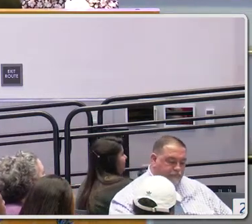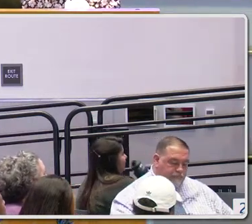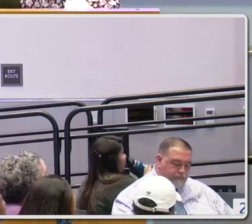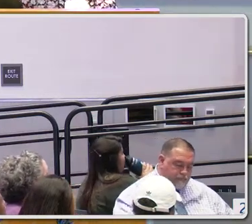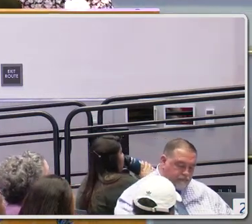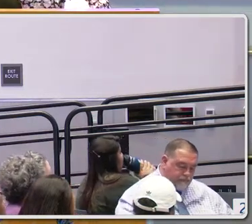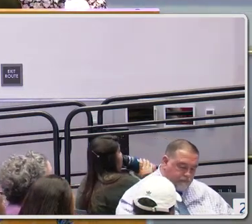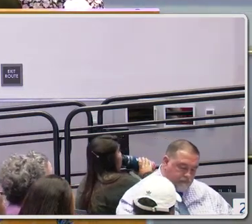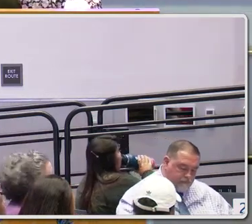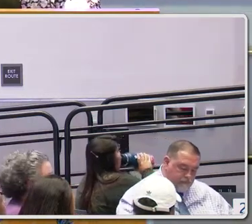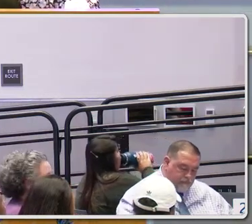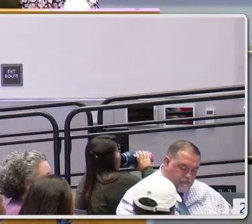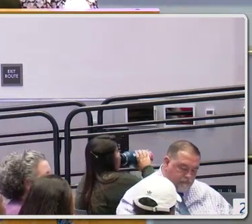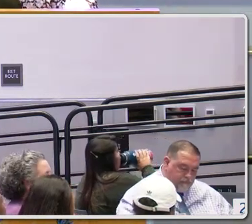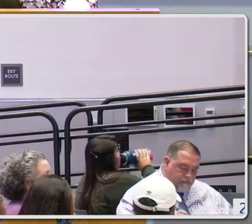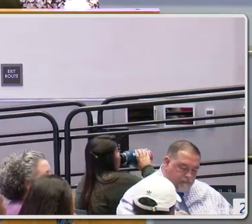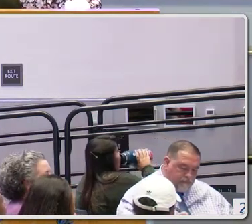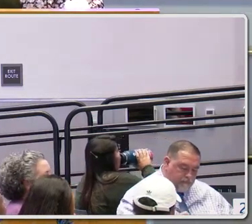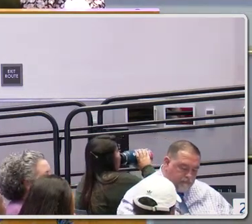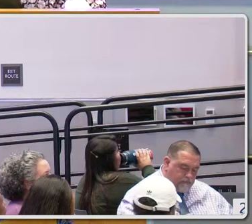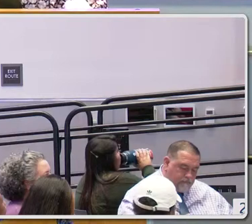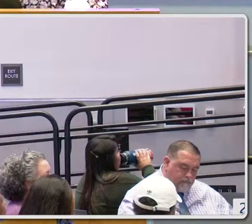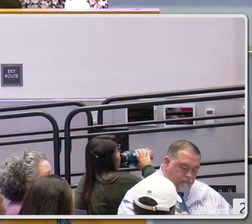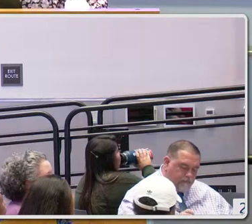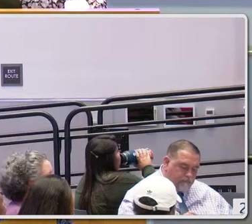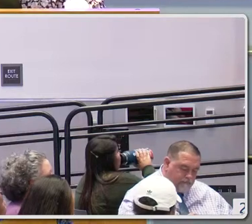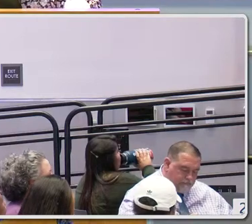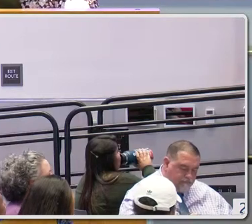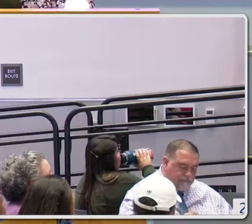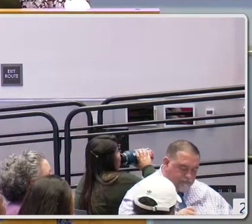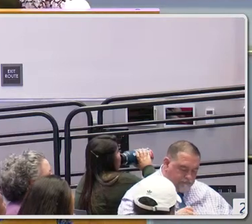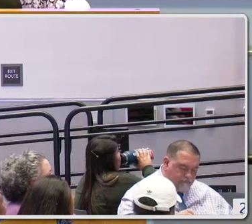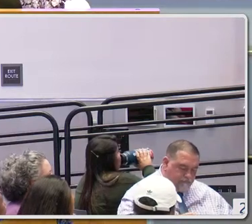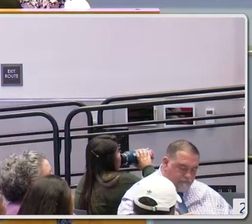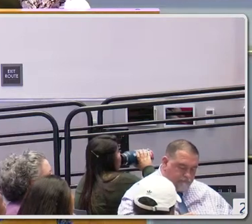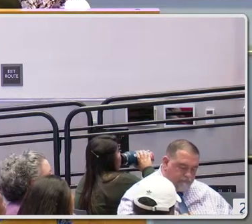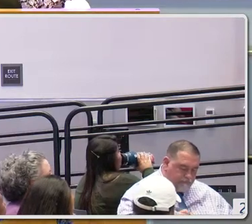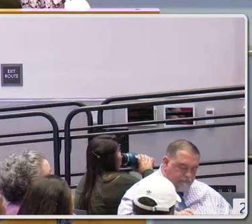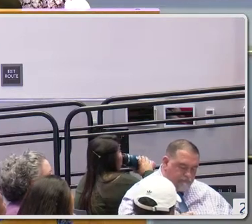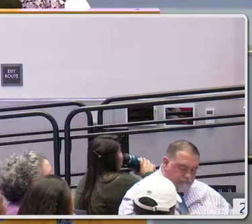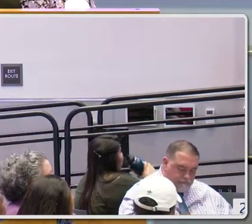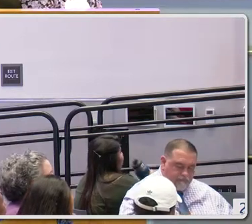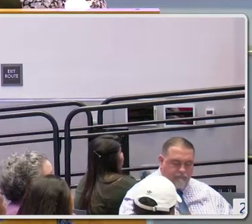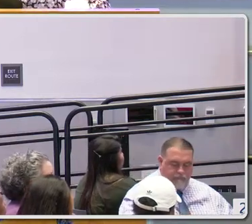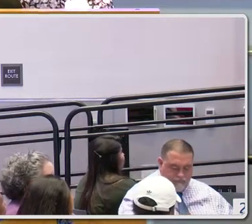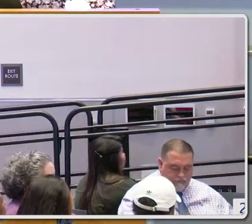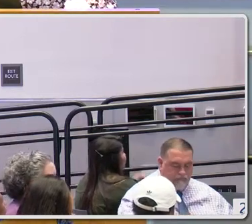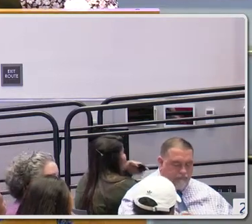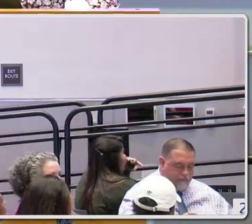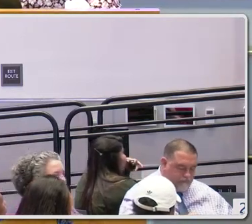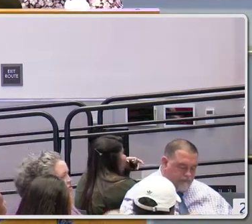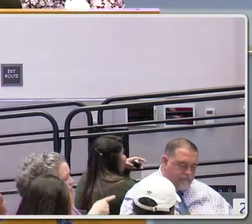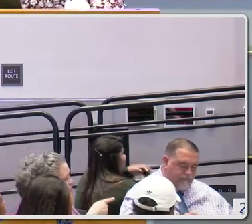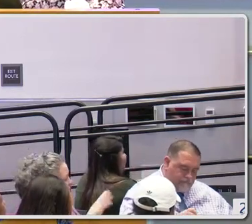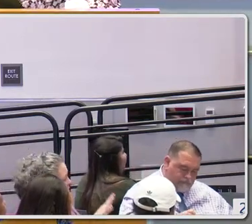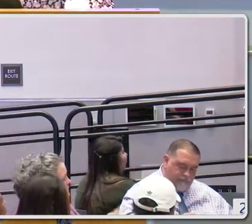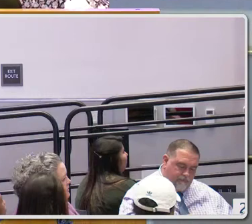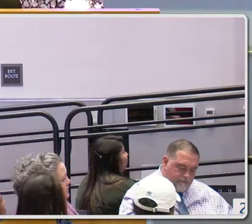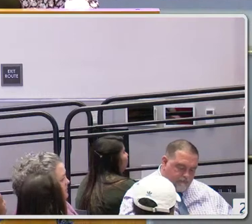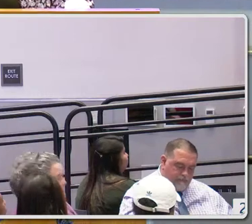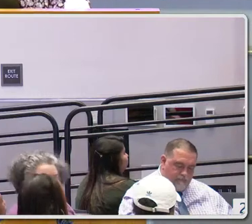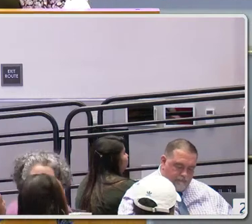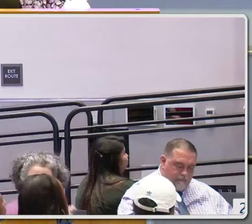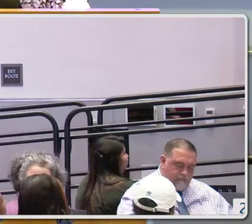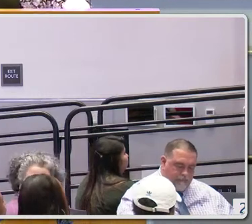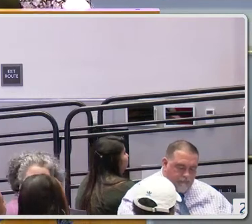privilege of serving for a few more days as your Director of Student Life and Advisor to Associated